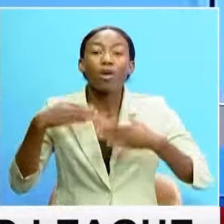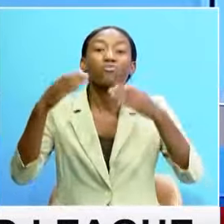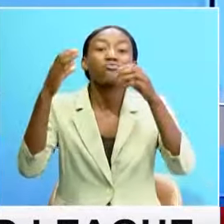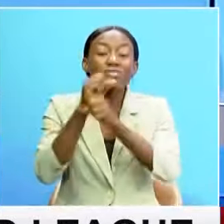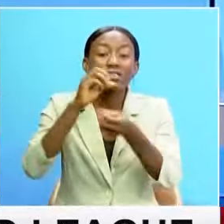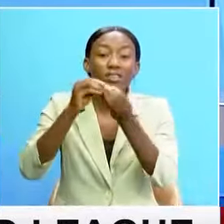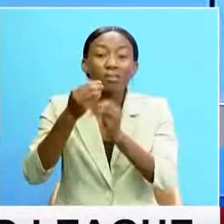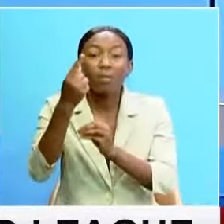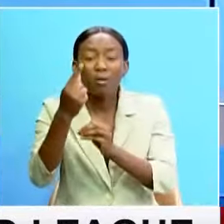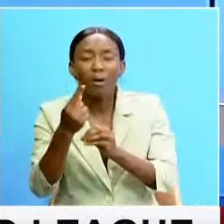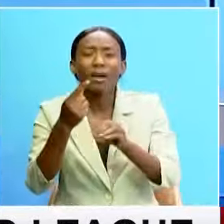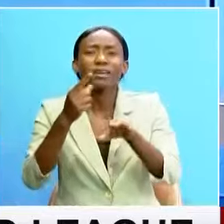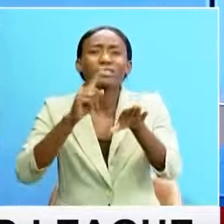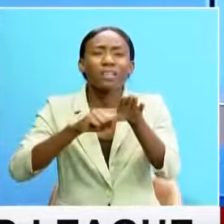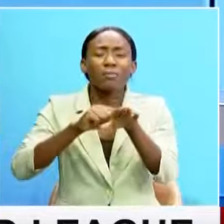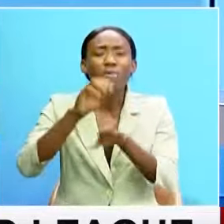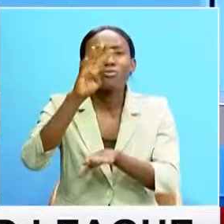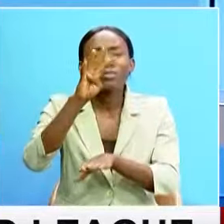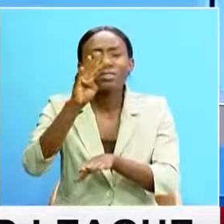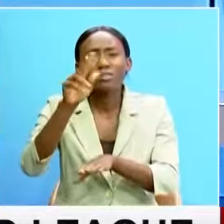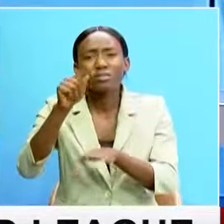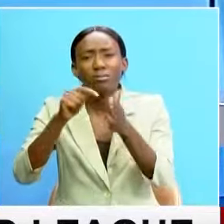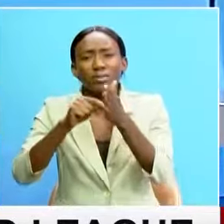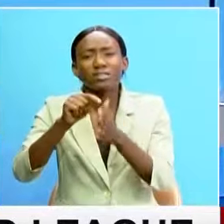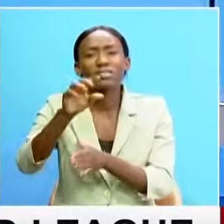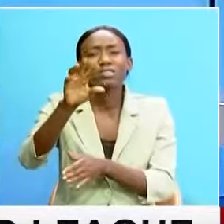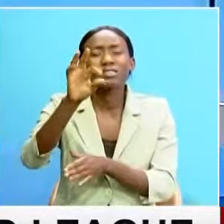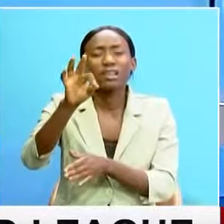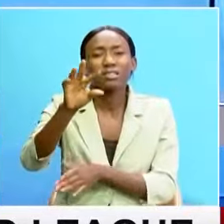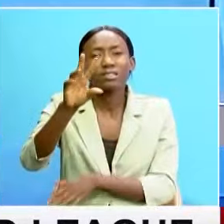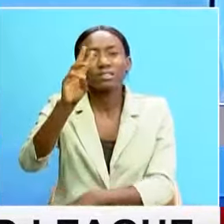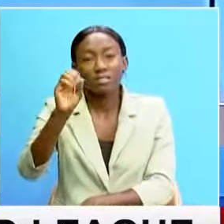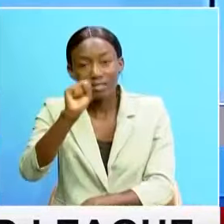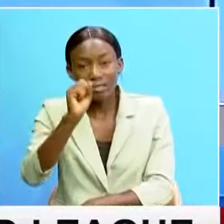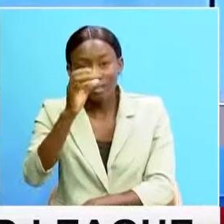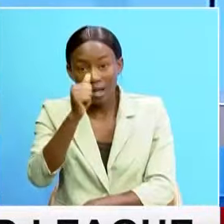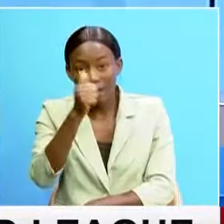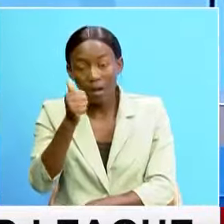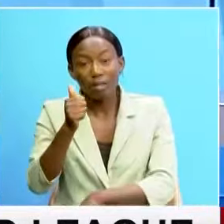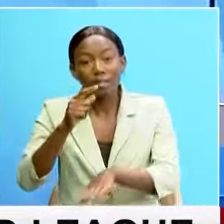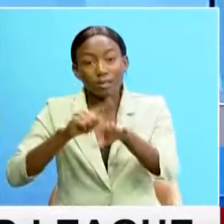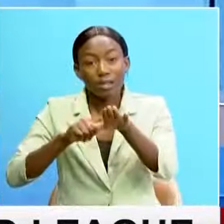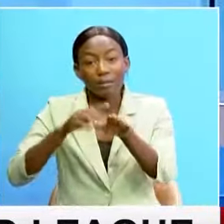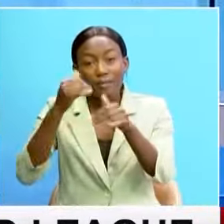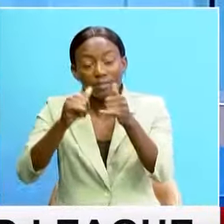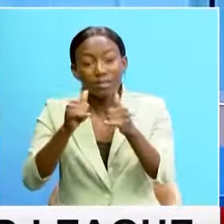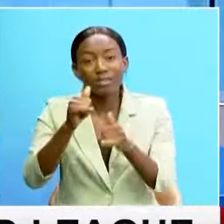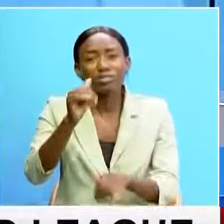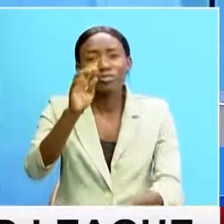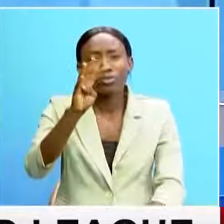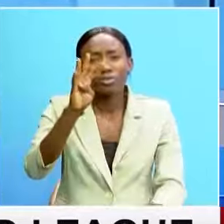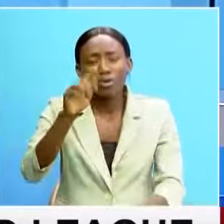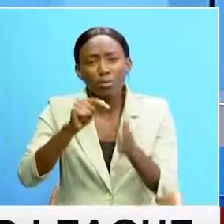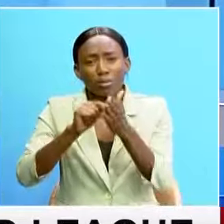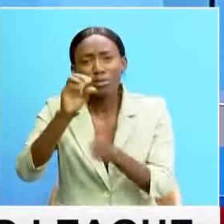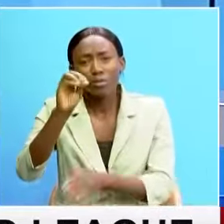clocking 43.96 seconds, while Samkonga finished with a time of 44.06